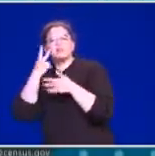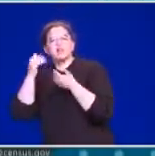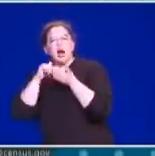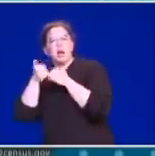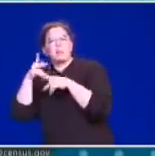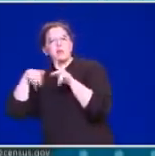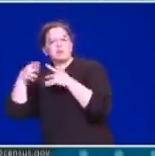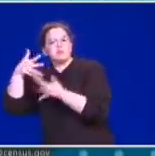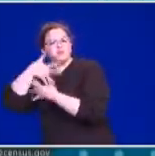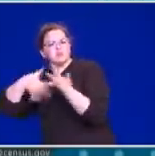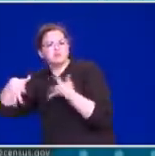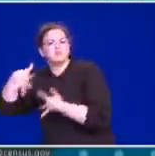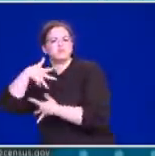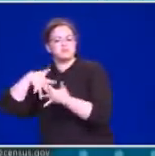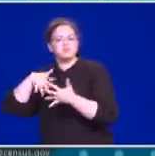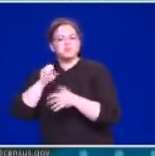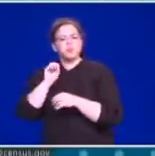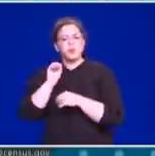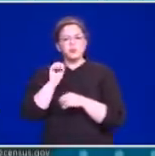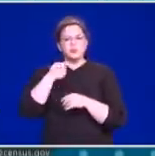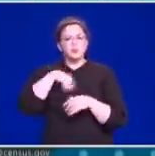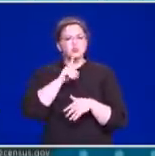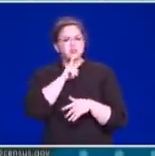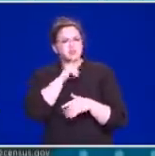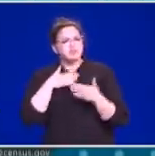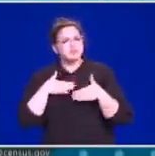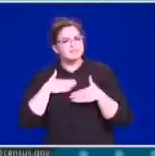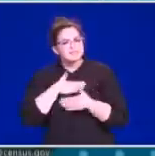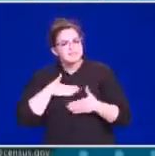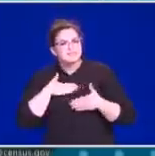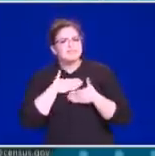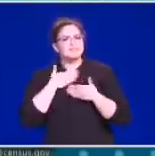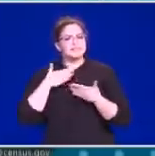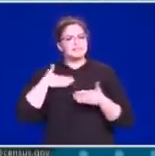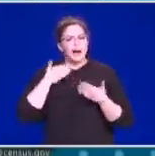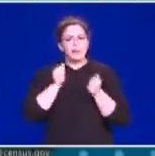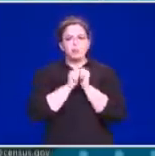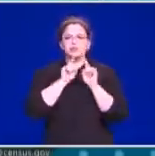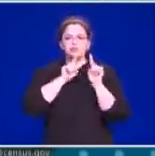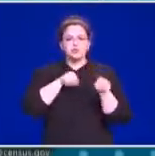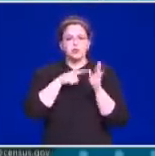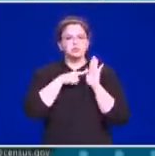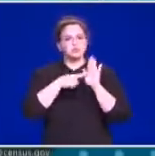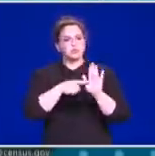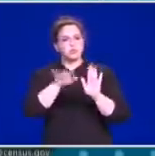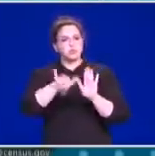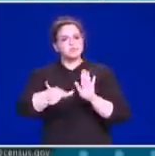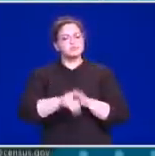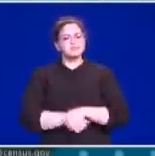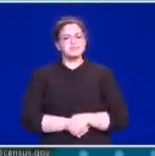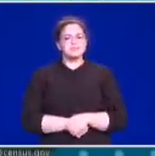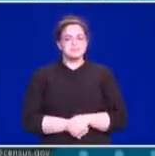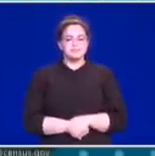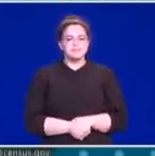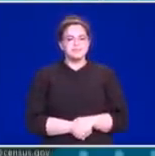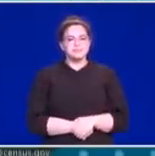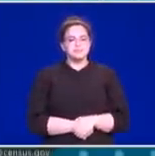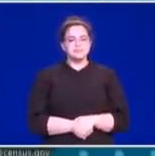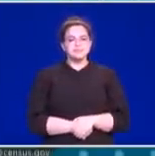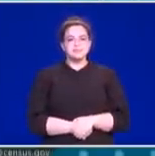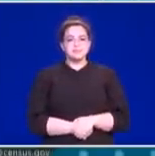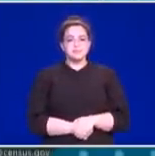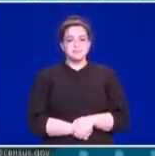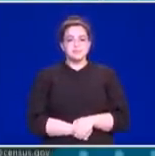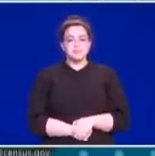and interconnected across the country. So we're really pleased with the ways that these results can help to illustrate that compared to what we saw 10 years ago.